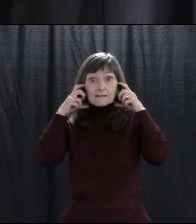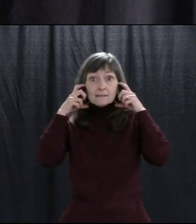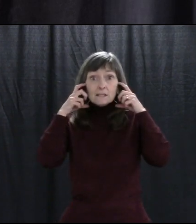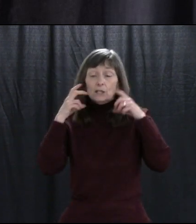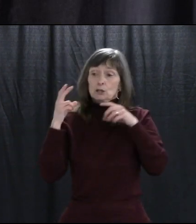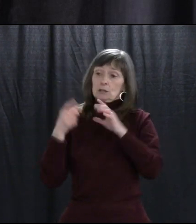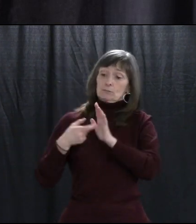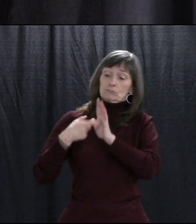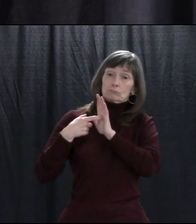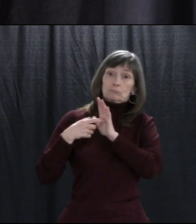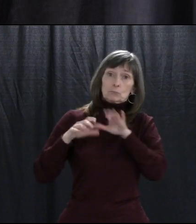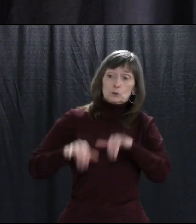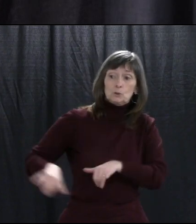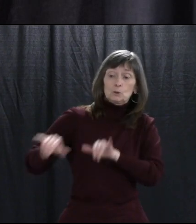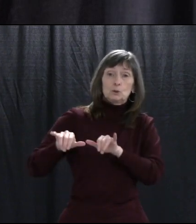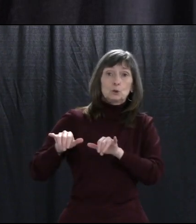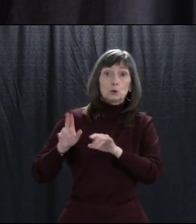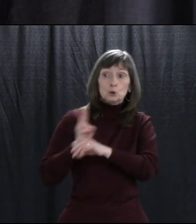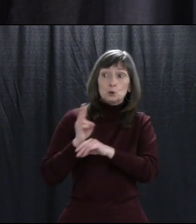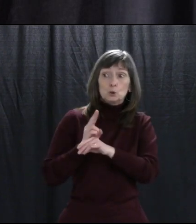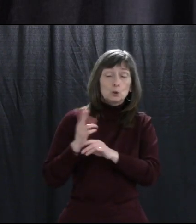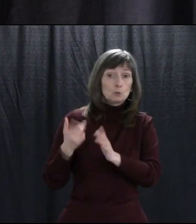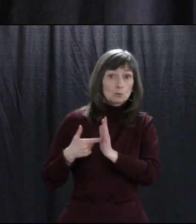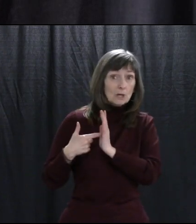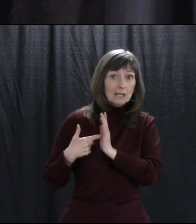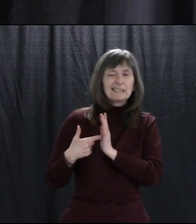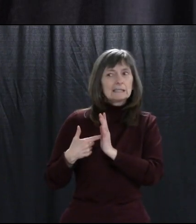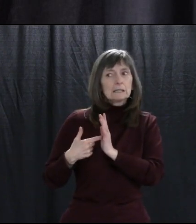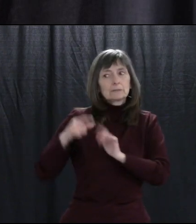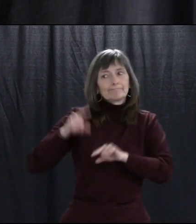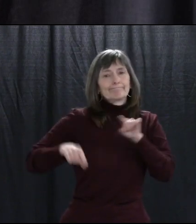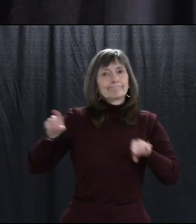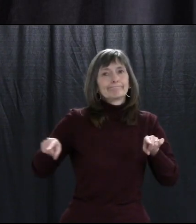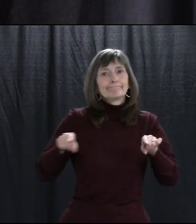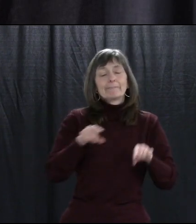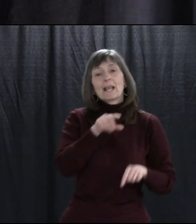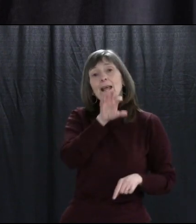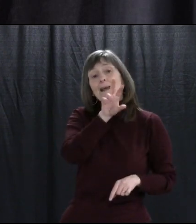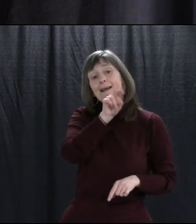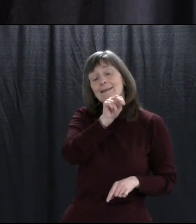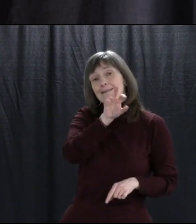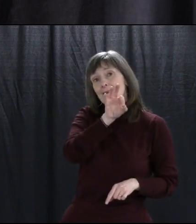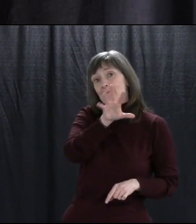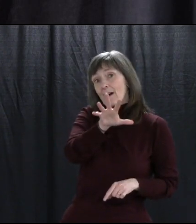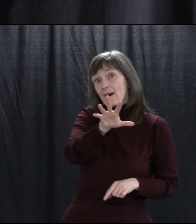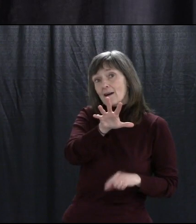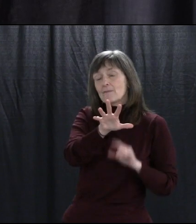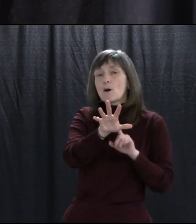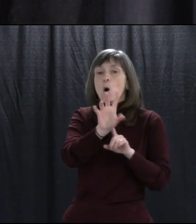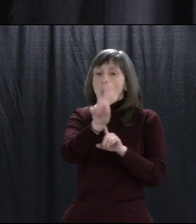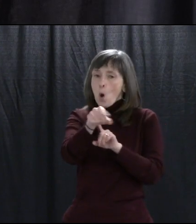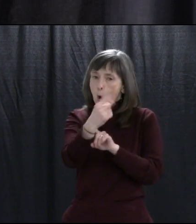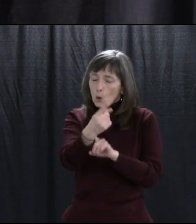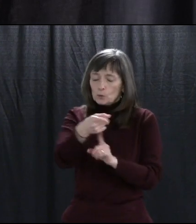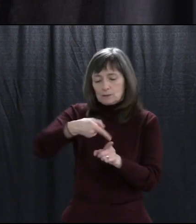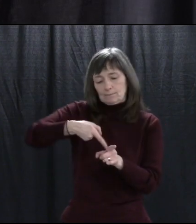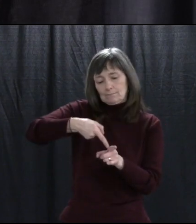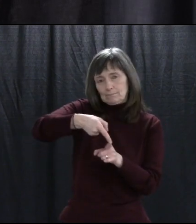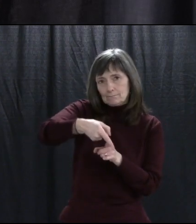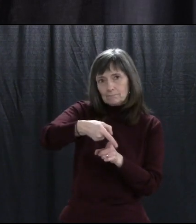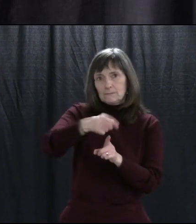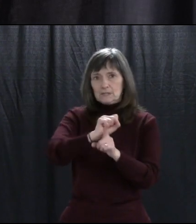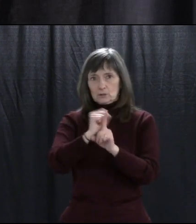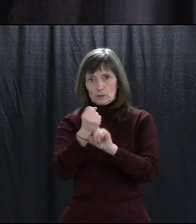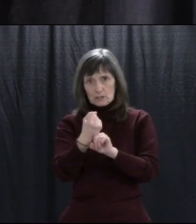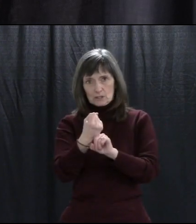different than I think some people realize. N95 masks are only needed under very specialized